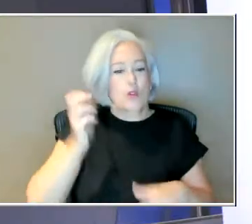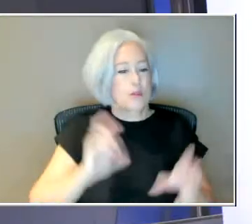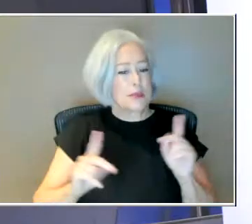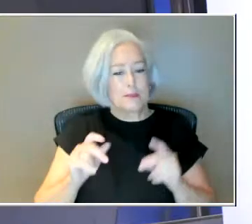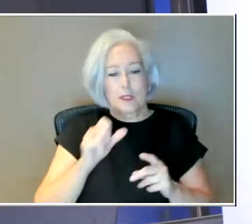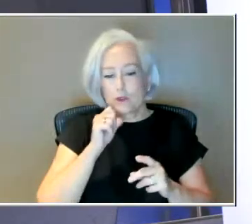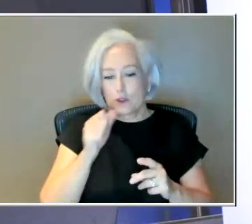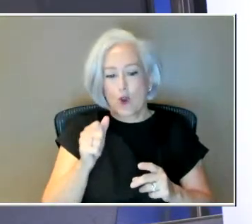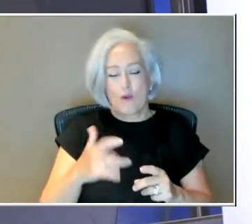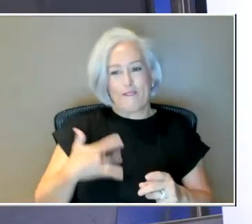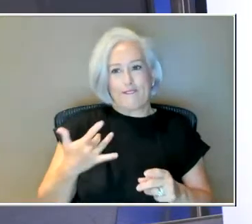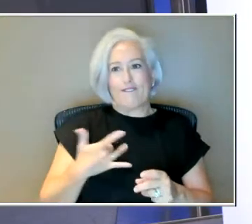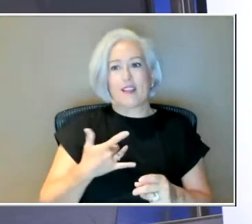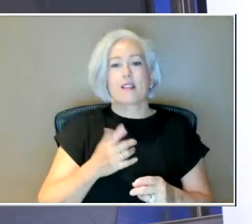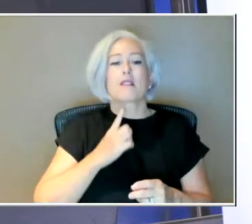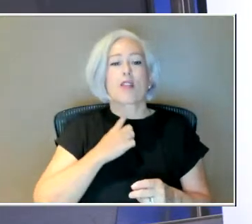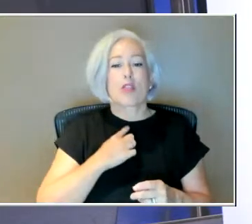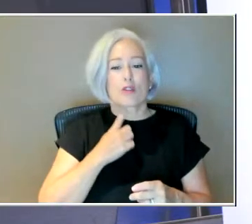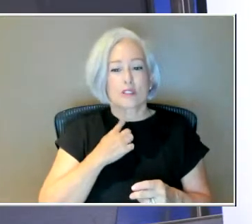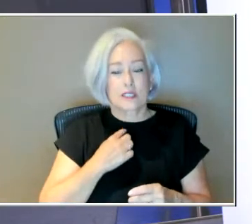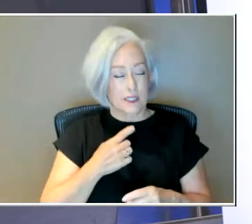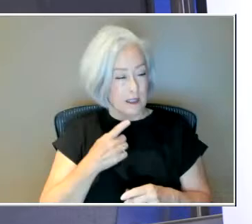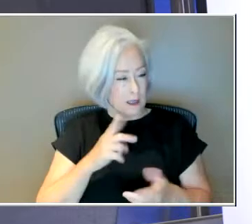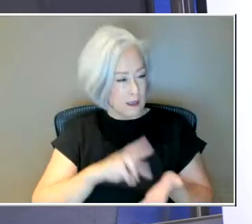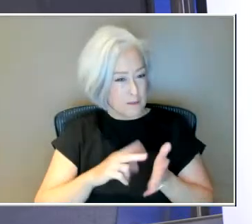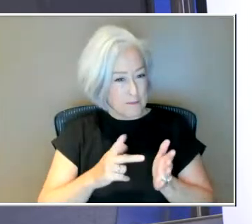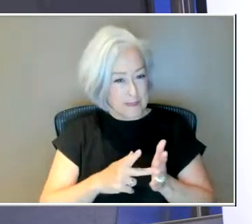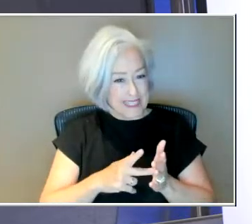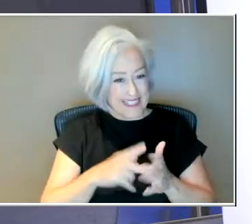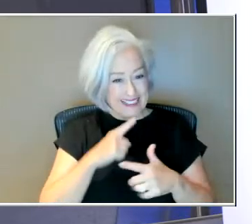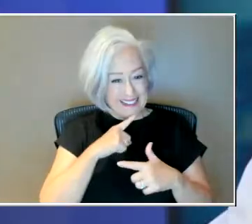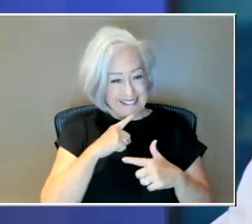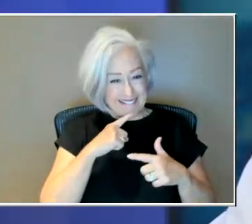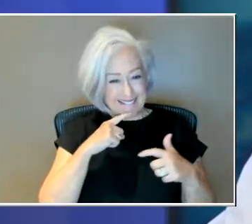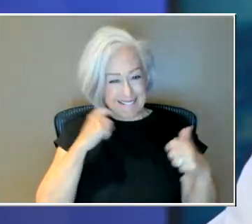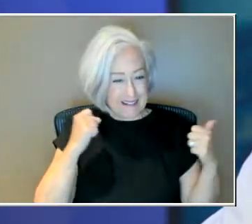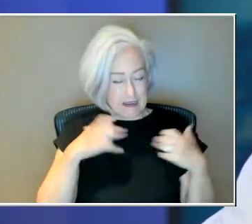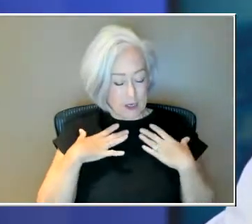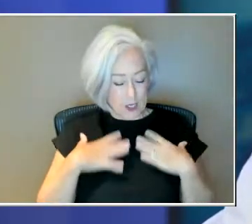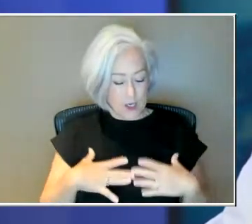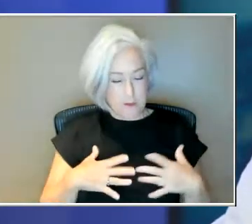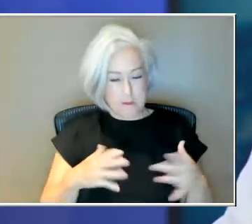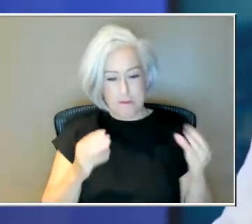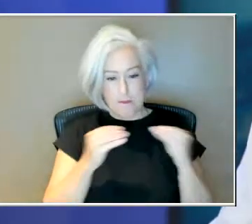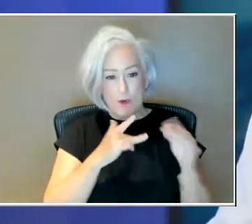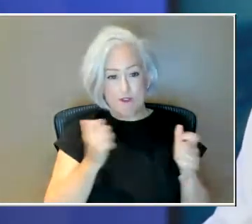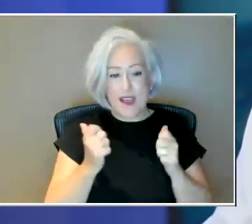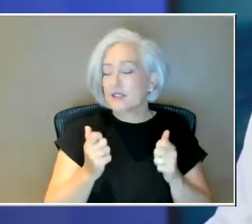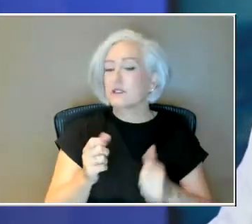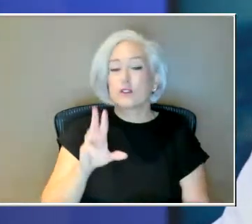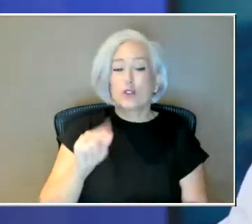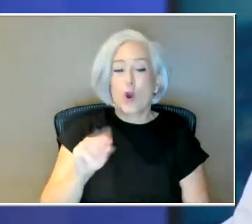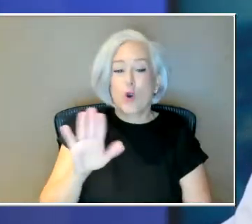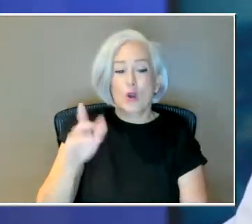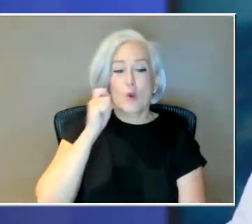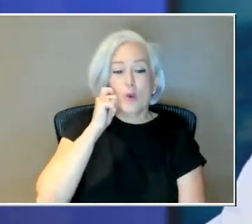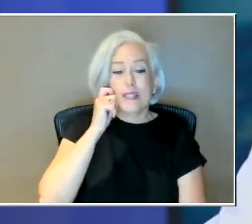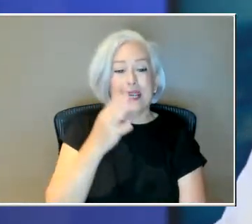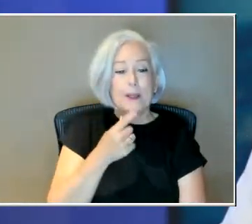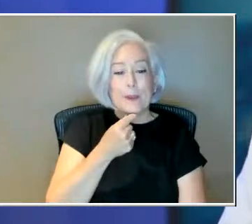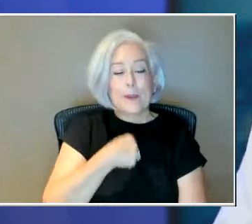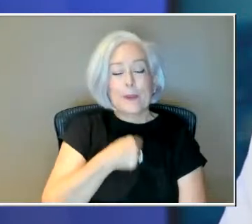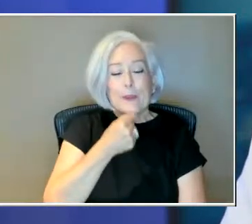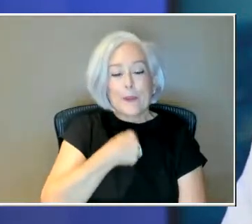get, do you dehydrate quicker? So it's not necessarily that you dehydrate quicker. Your skin is thinner. Okay. And so you may